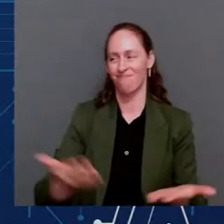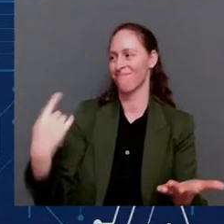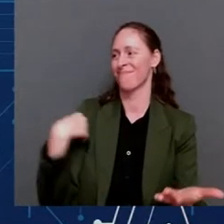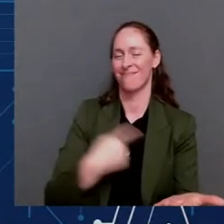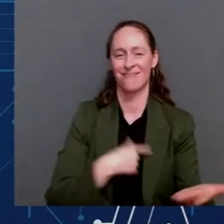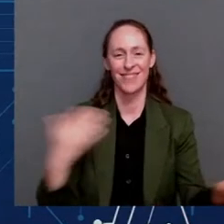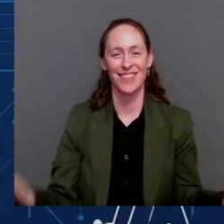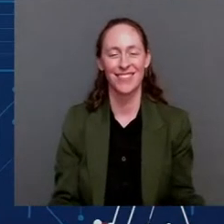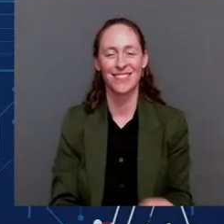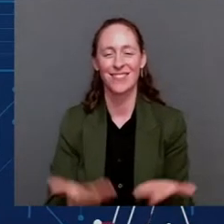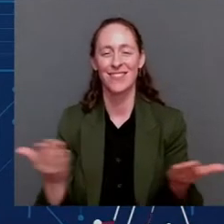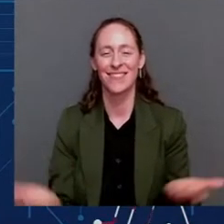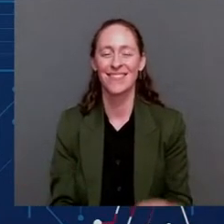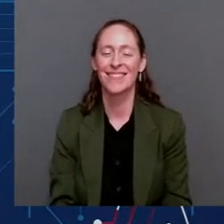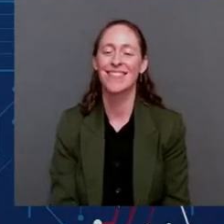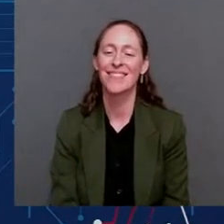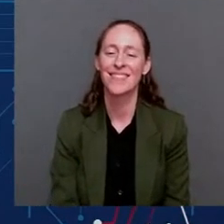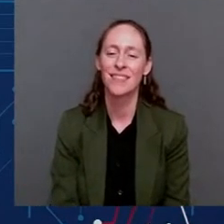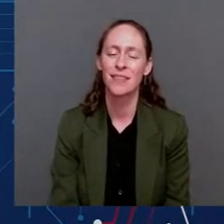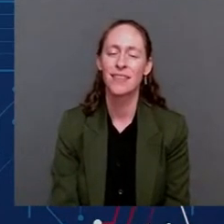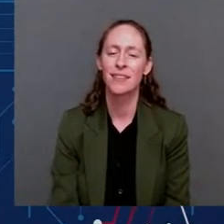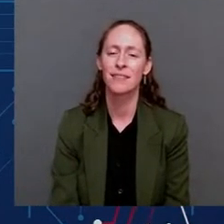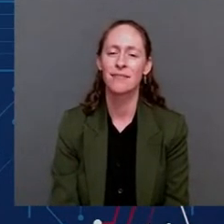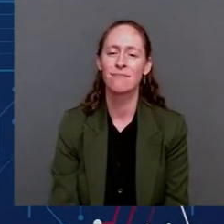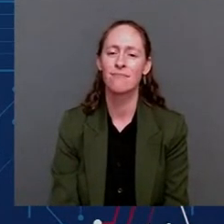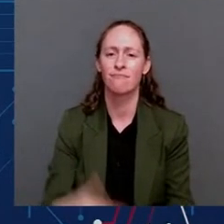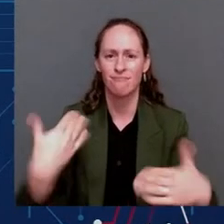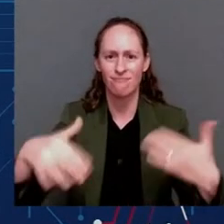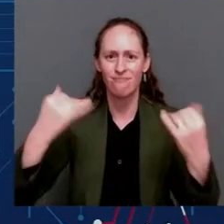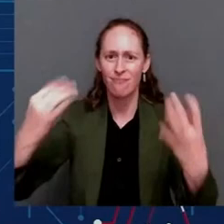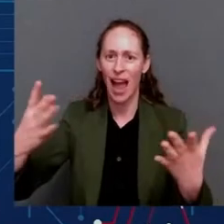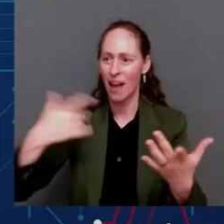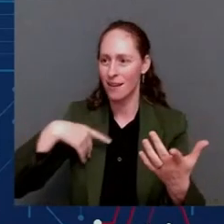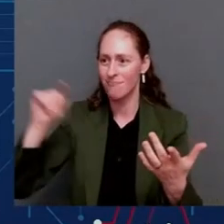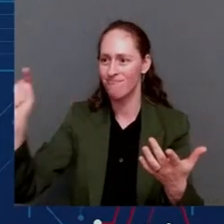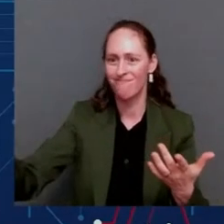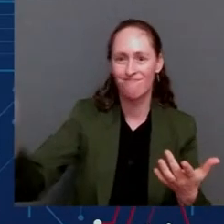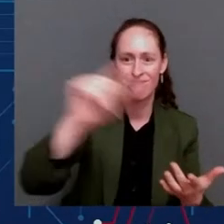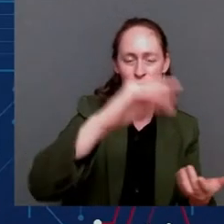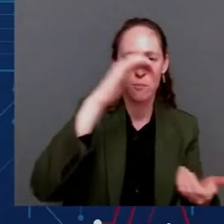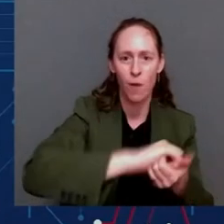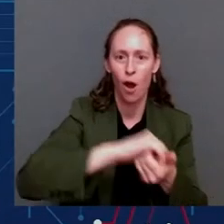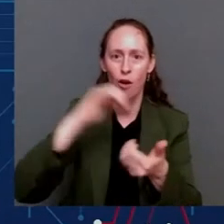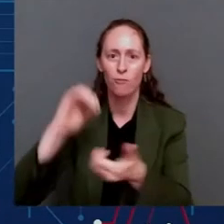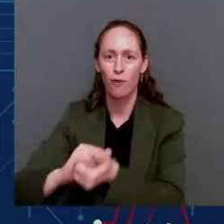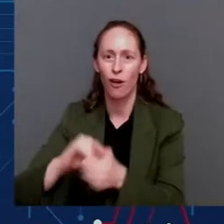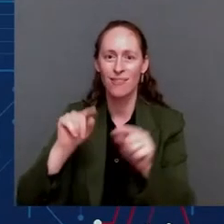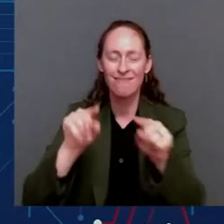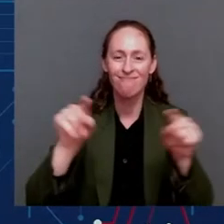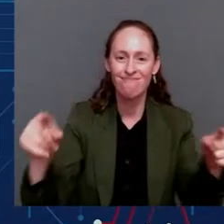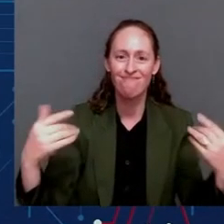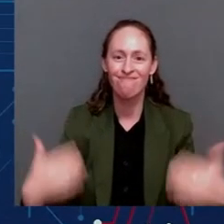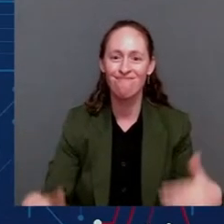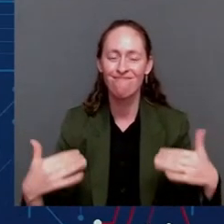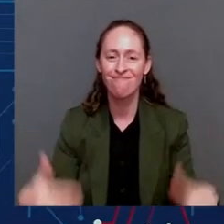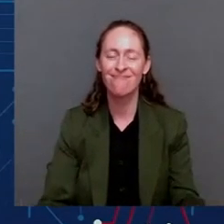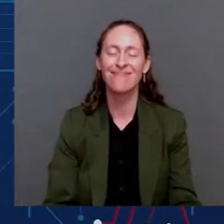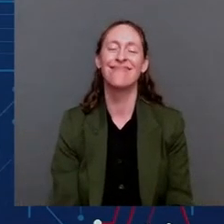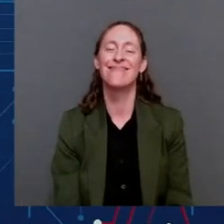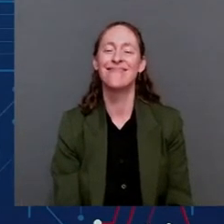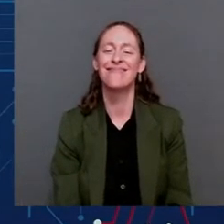are here as we tell the powerful story of what we can do, and that's what this CHIPS Act is all about. Today, obviously, we're at